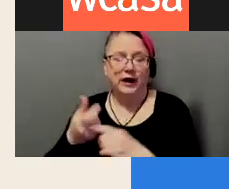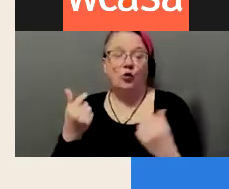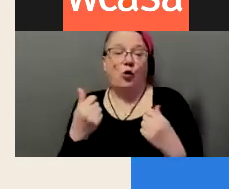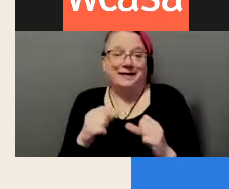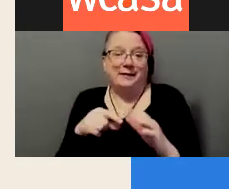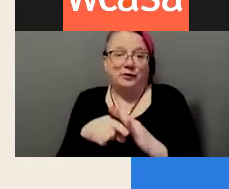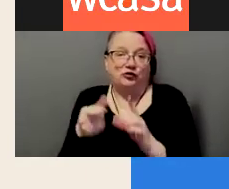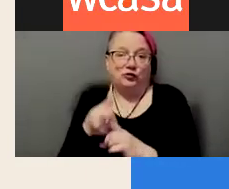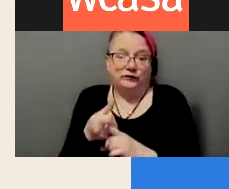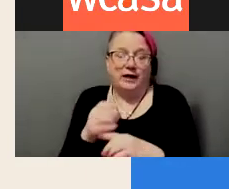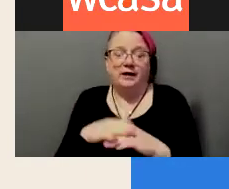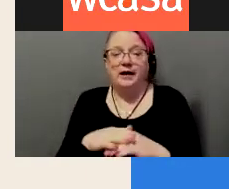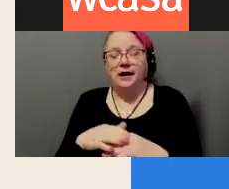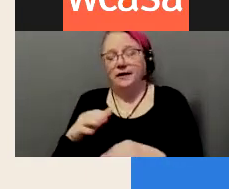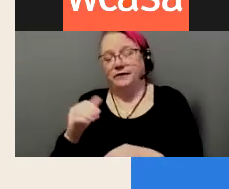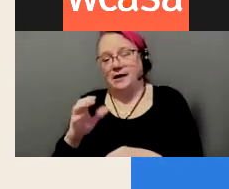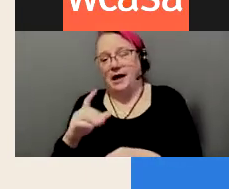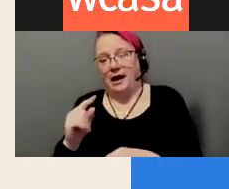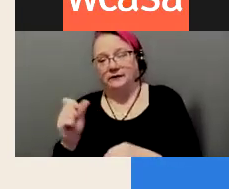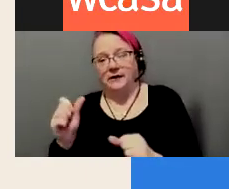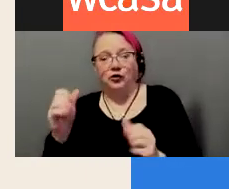acts that may be compensated.